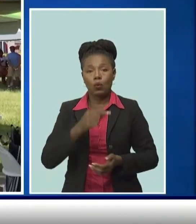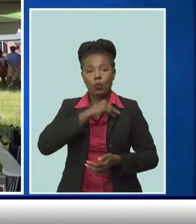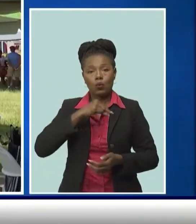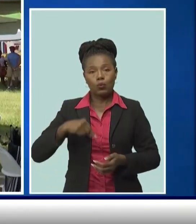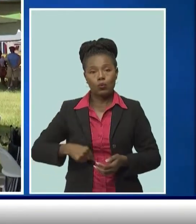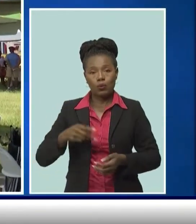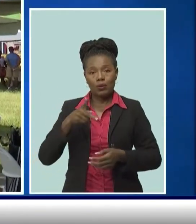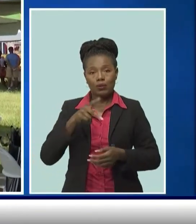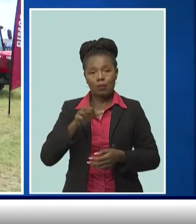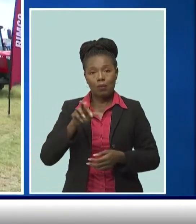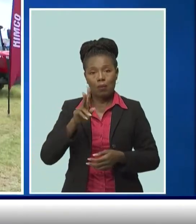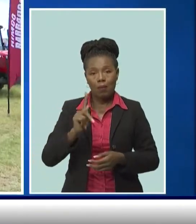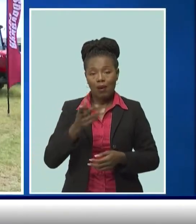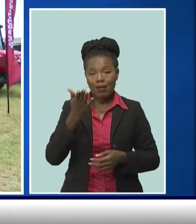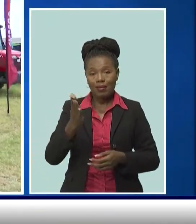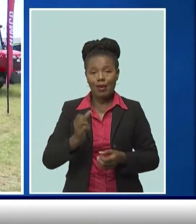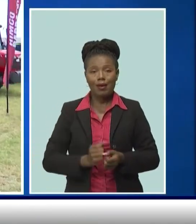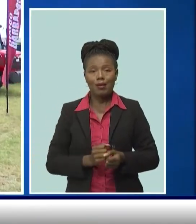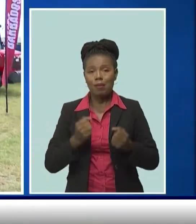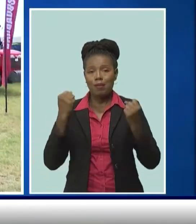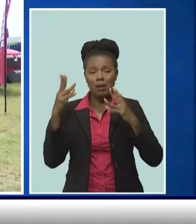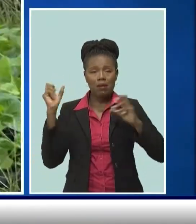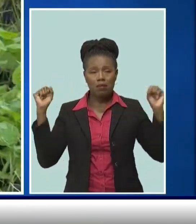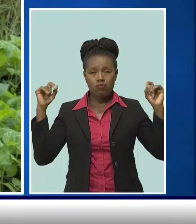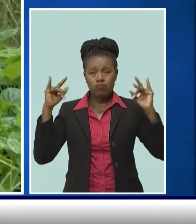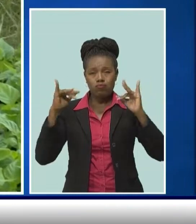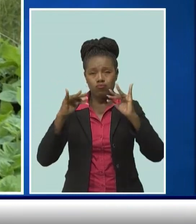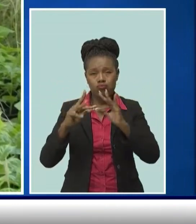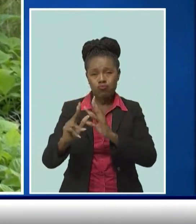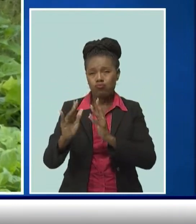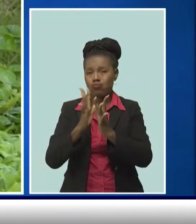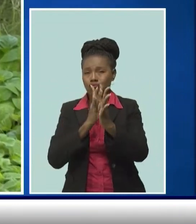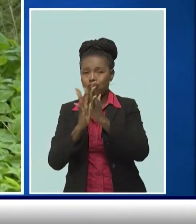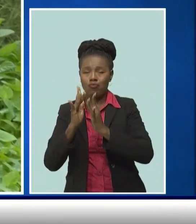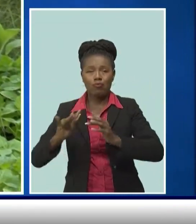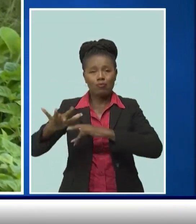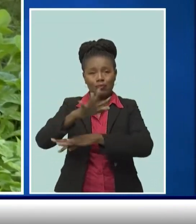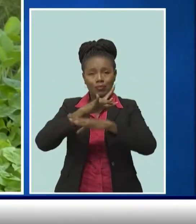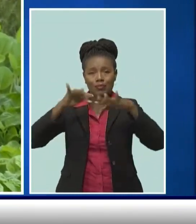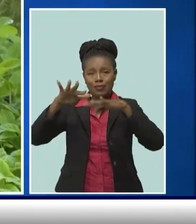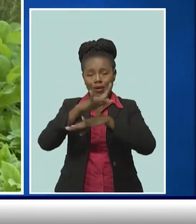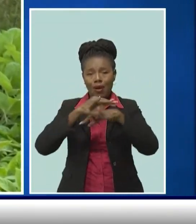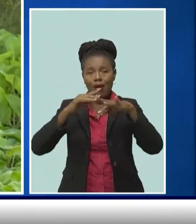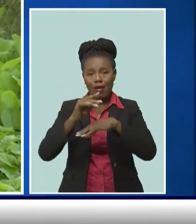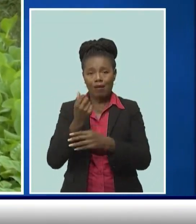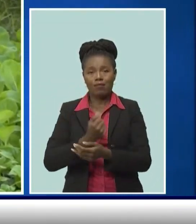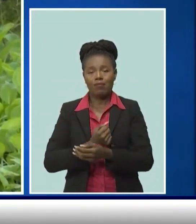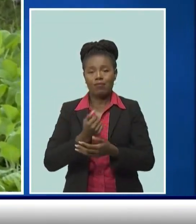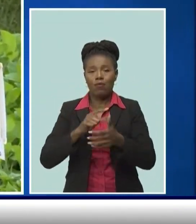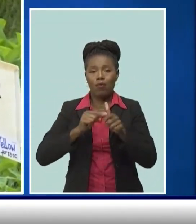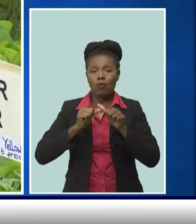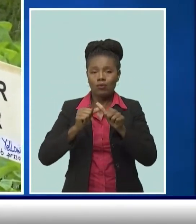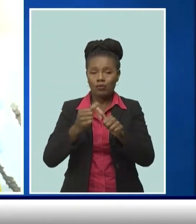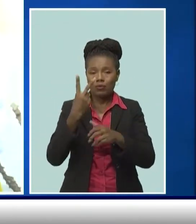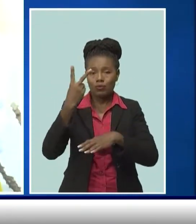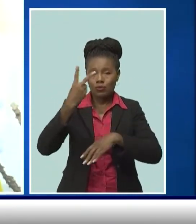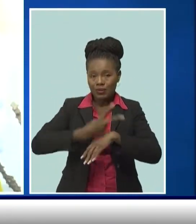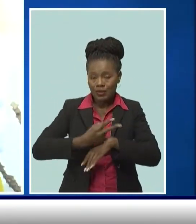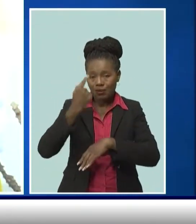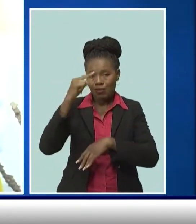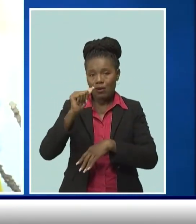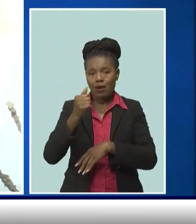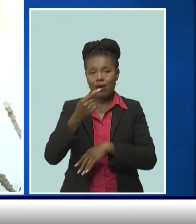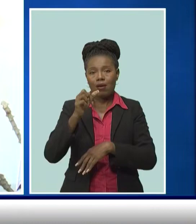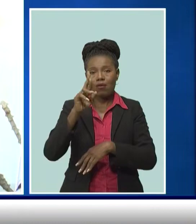has come alive and will continue to be a hive of activity for the next 2 days for Agrofest. This exhibition is really the marquee